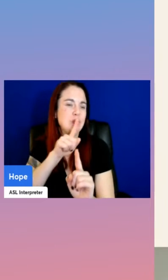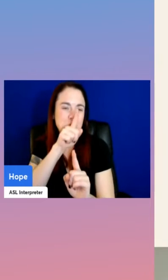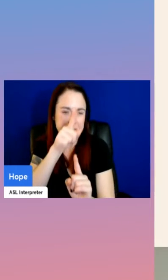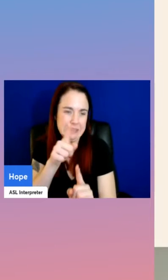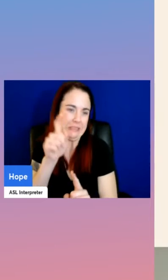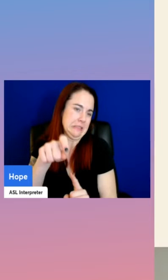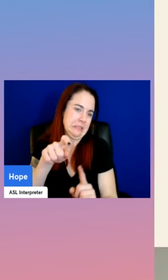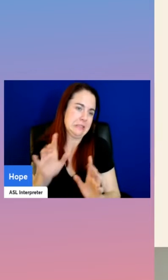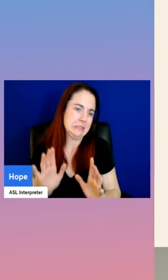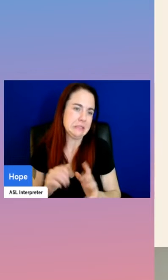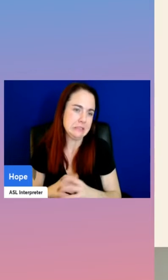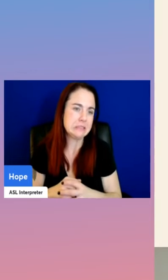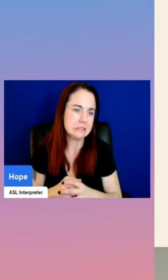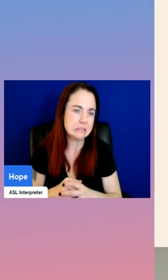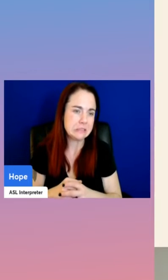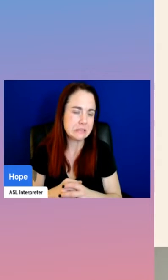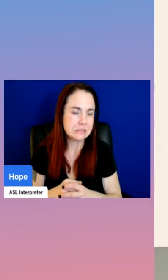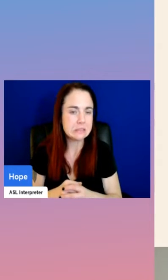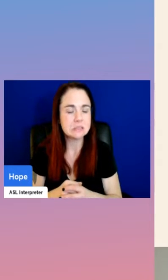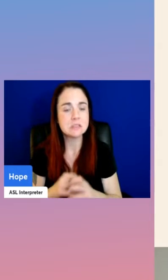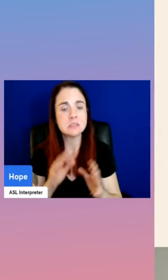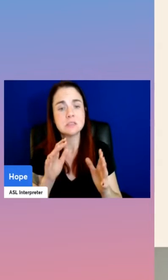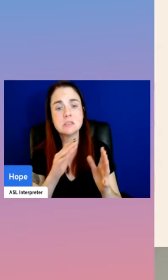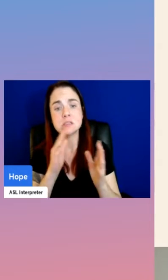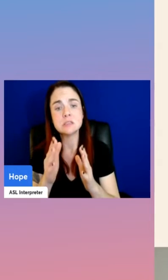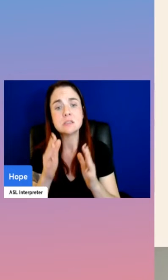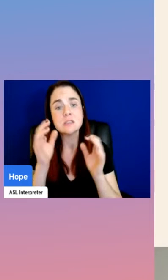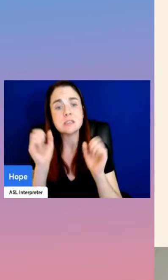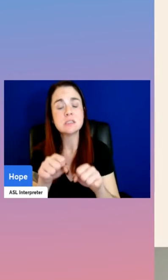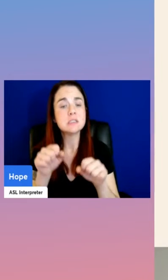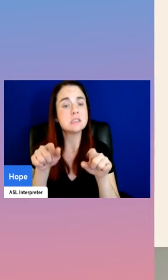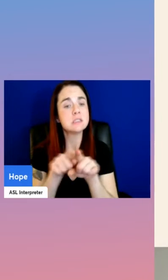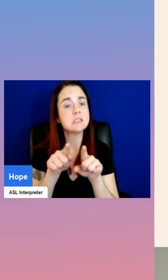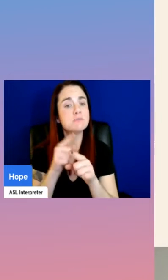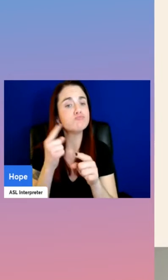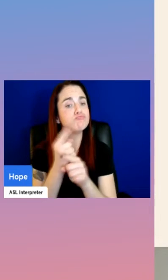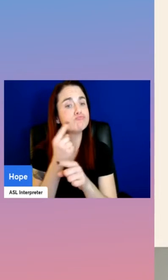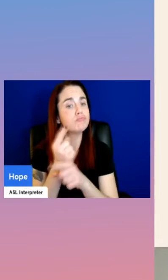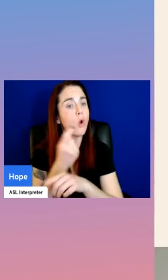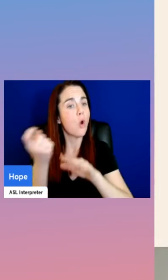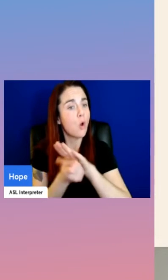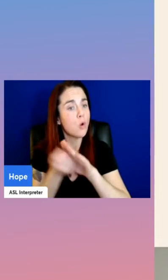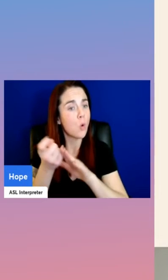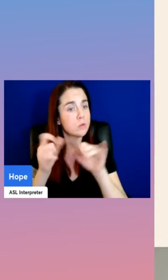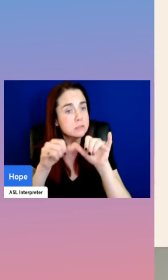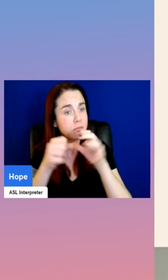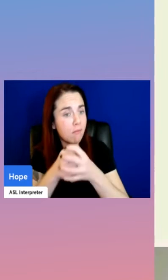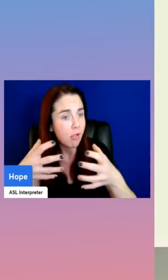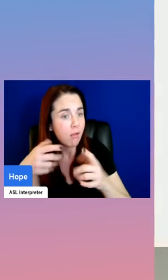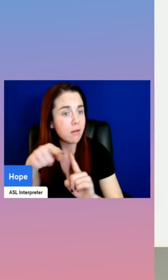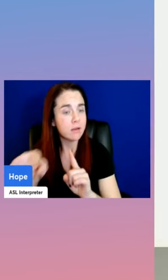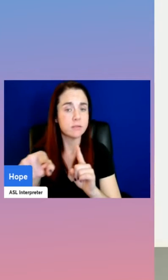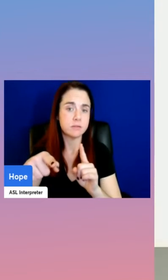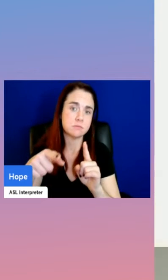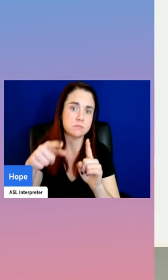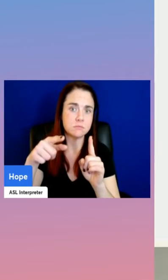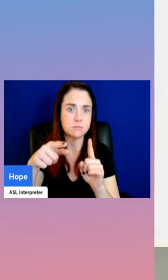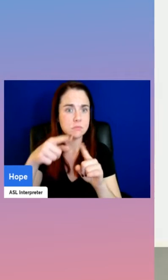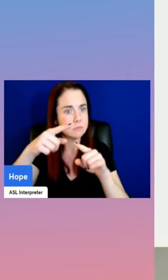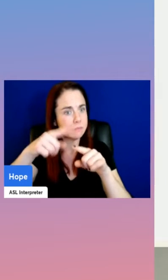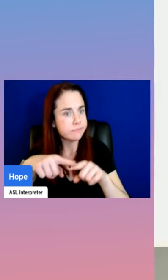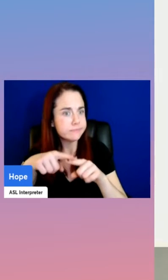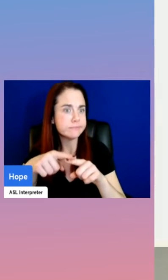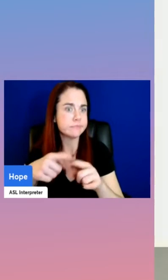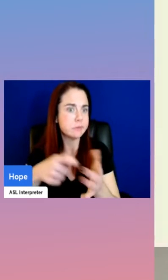We also are able to then appropriately enable auto scaling as well to adjust the resources based on demand, which is